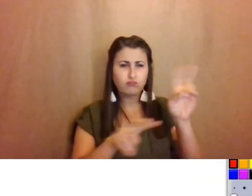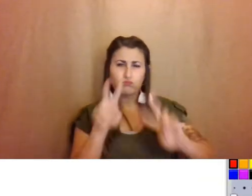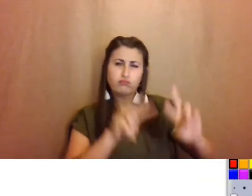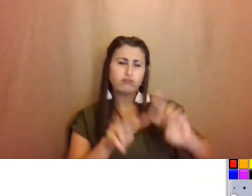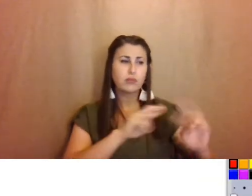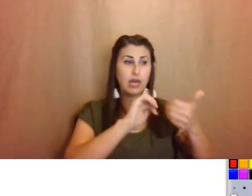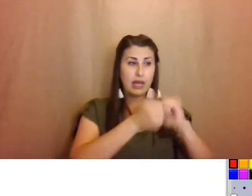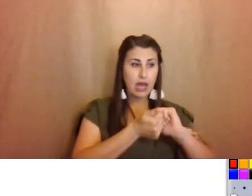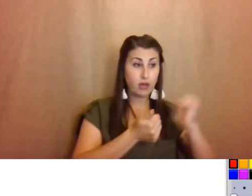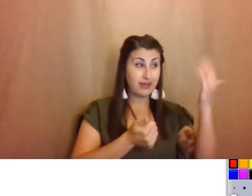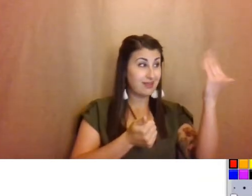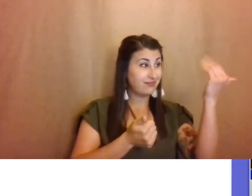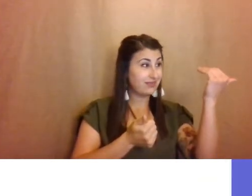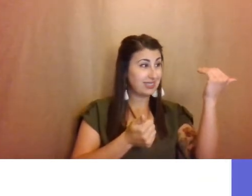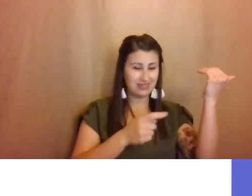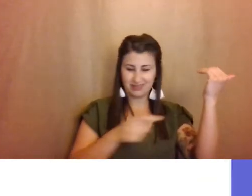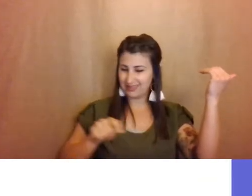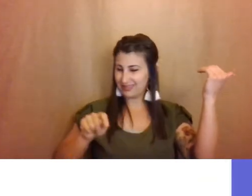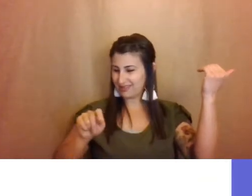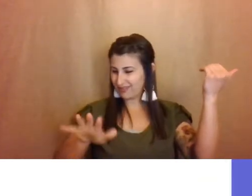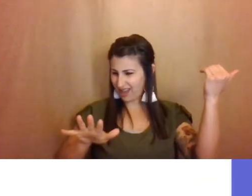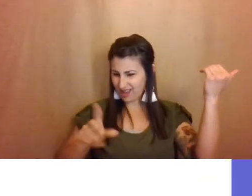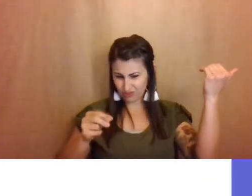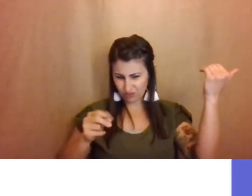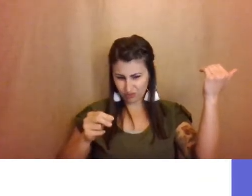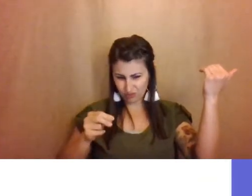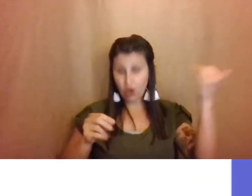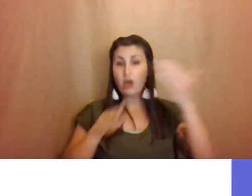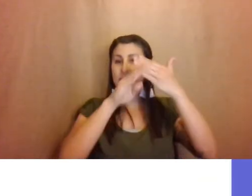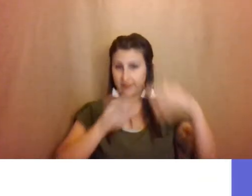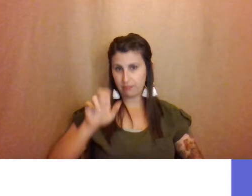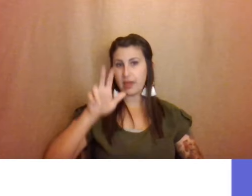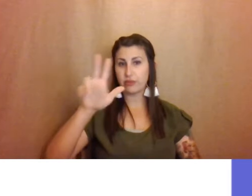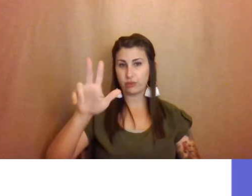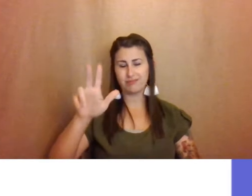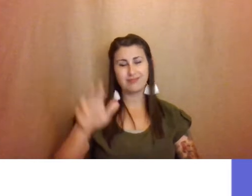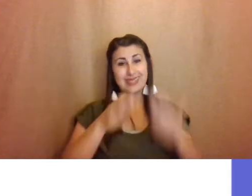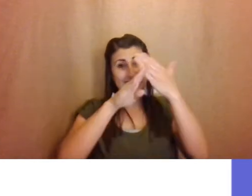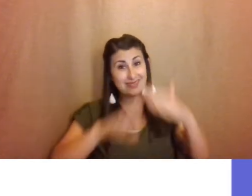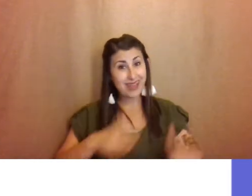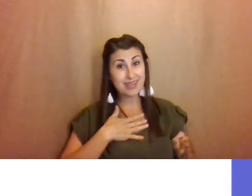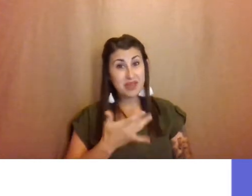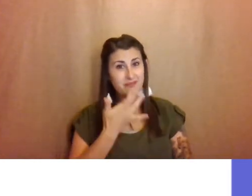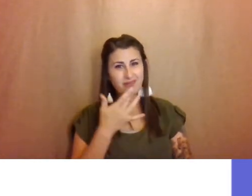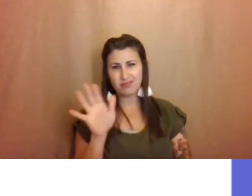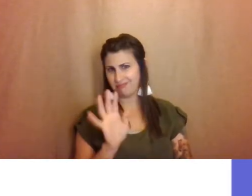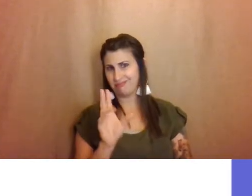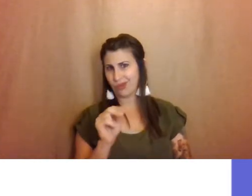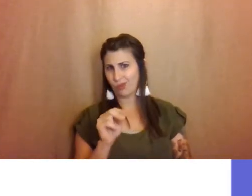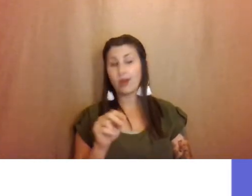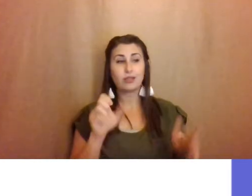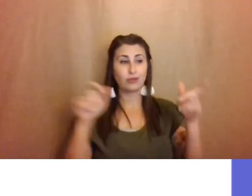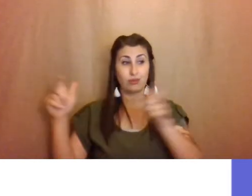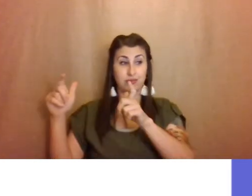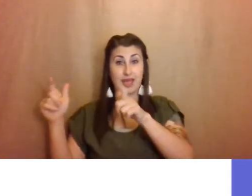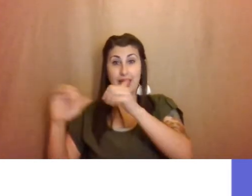check it out. How do I get from 15 to 5? Okay, I can divide by 3, but dividing is not my favorite, so maybe I want to go the other